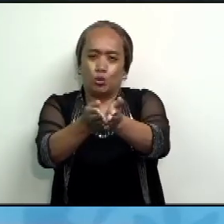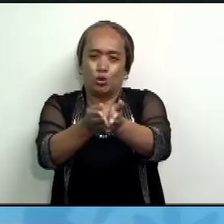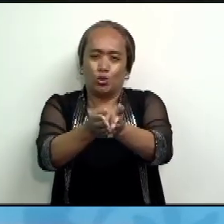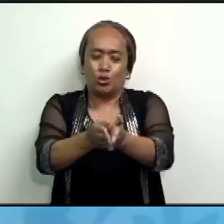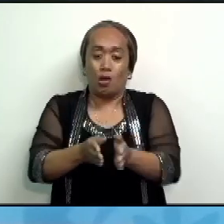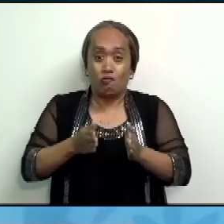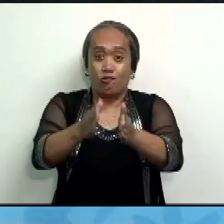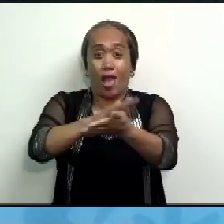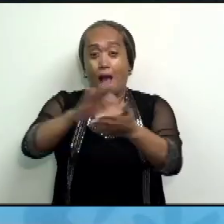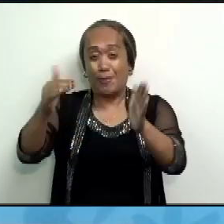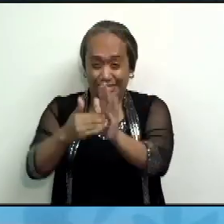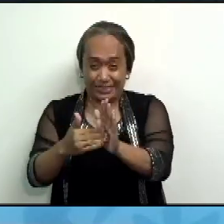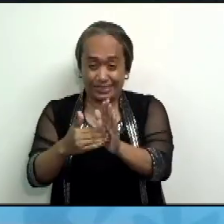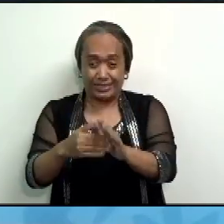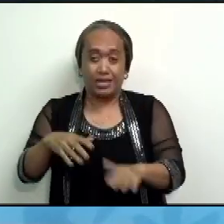Strait of Hormuz.